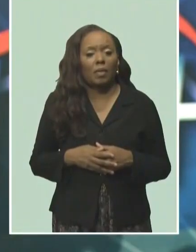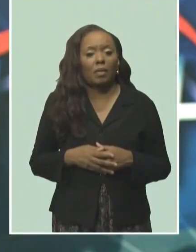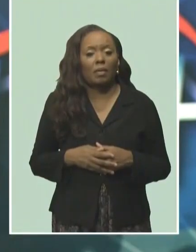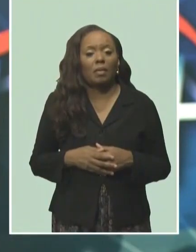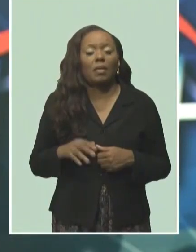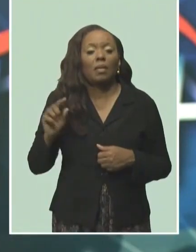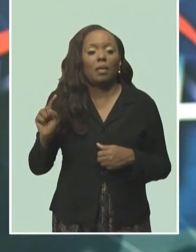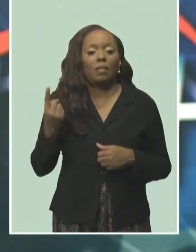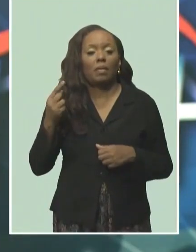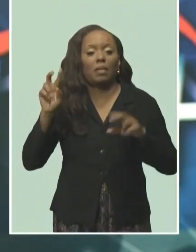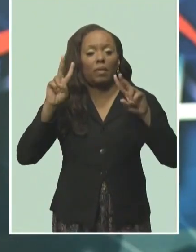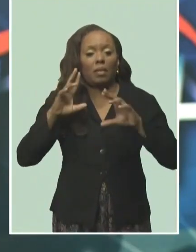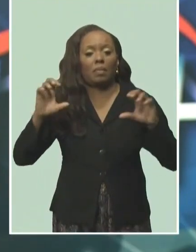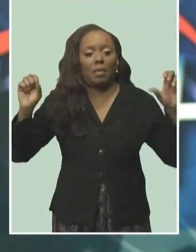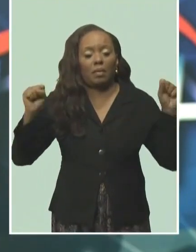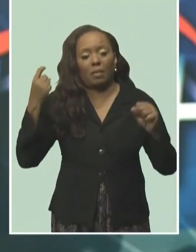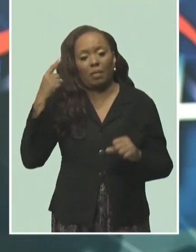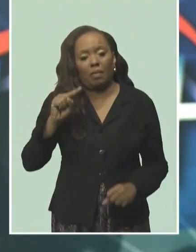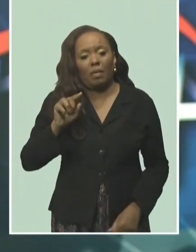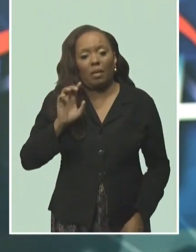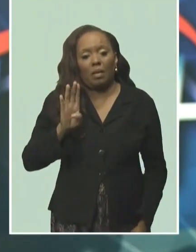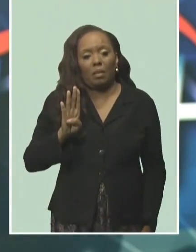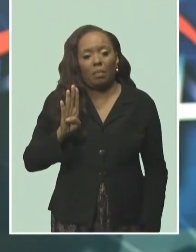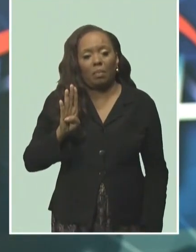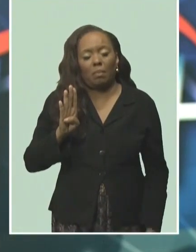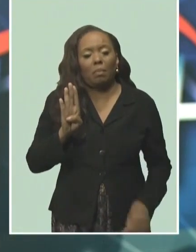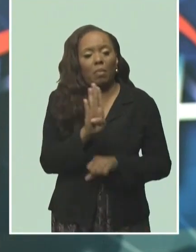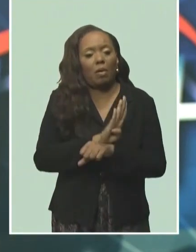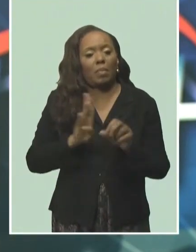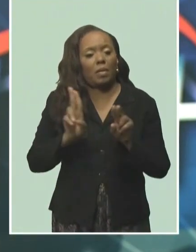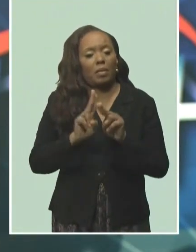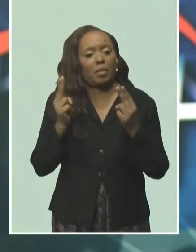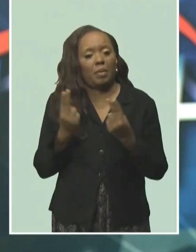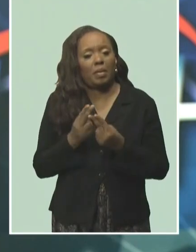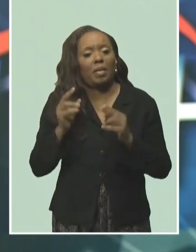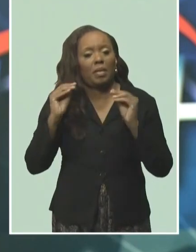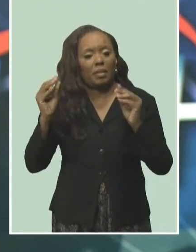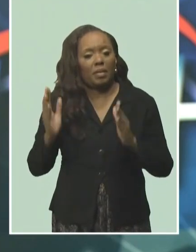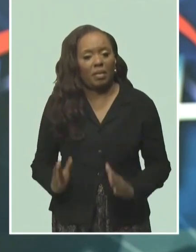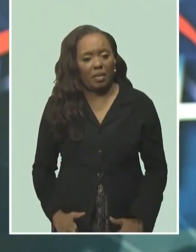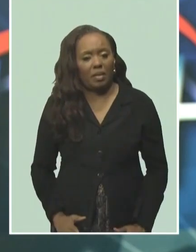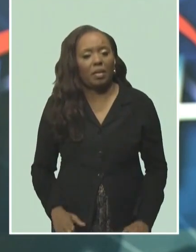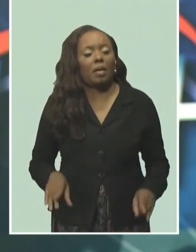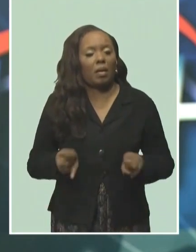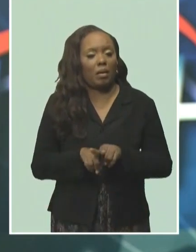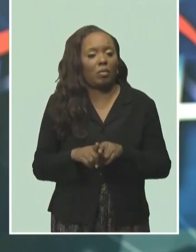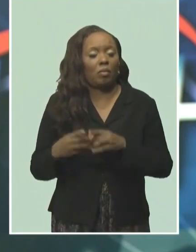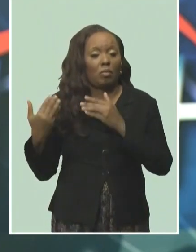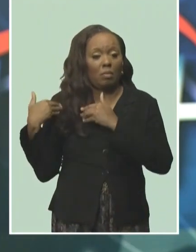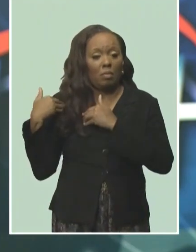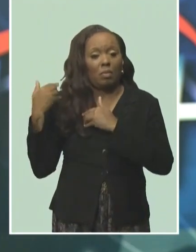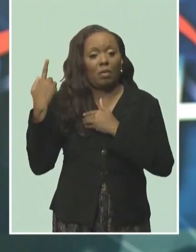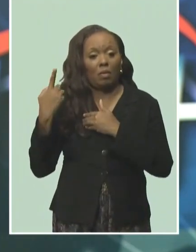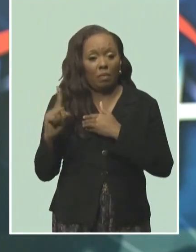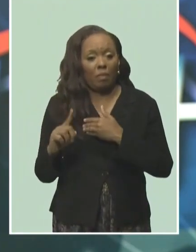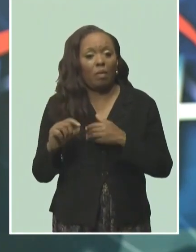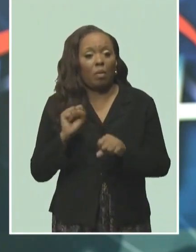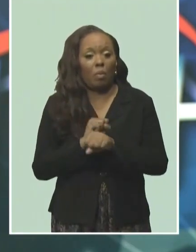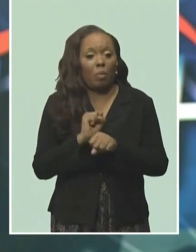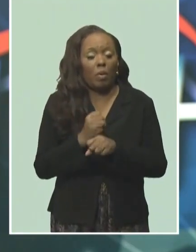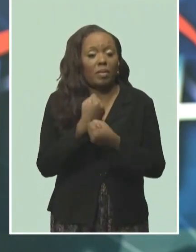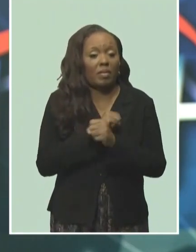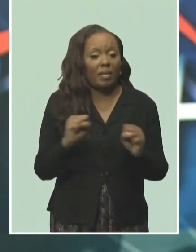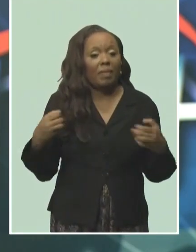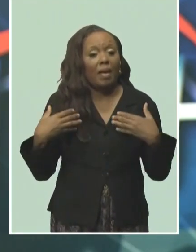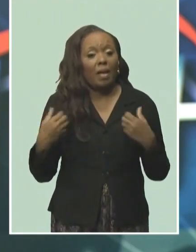The first Vice President of the BUT, Julian Pierre, who is also Chairman of the Occupational Safety and Health Committee, says the staff